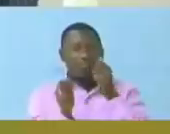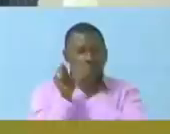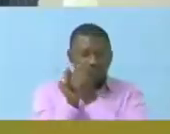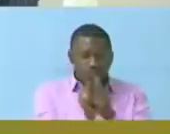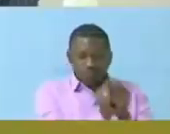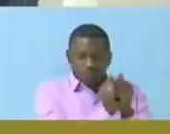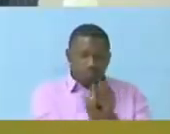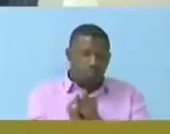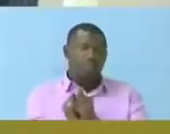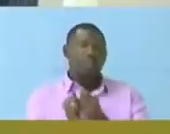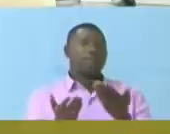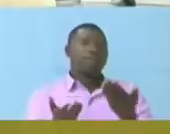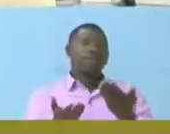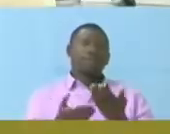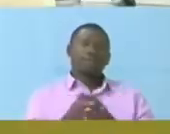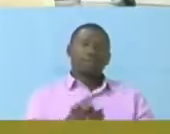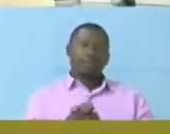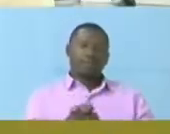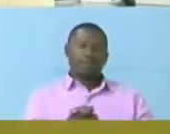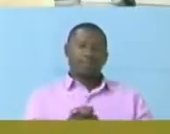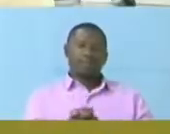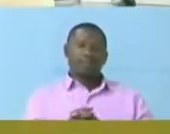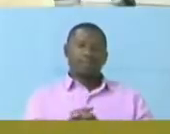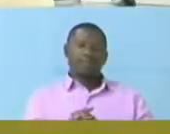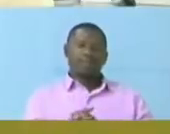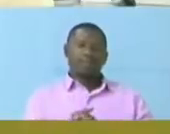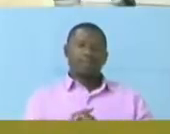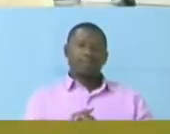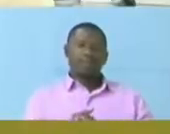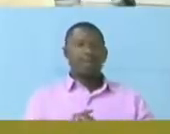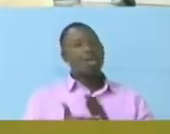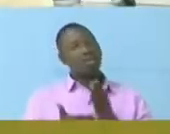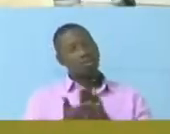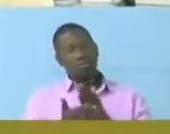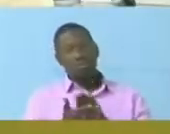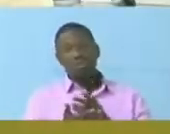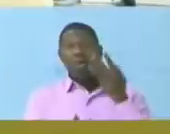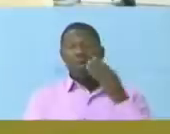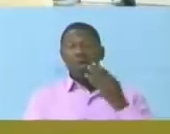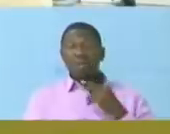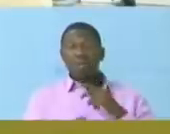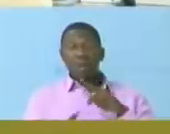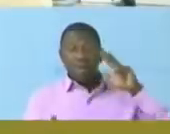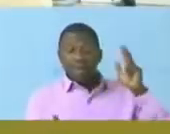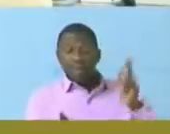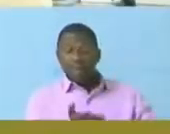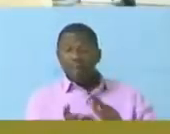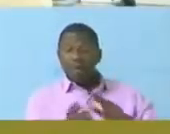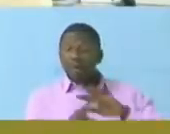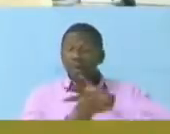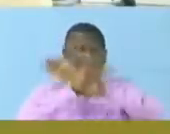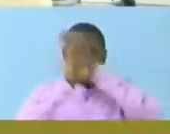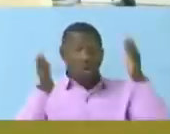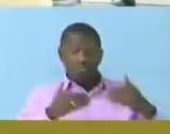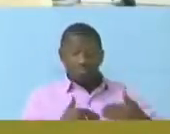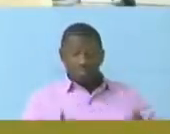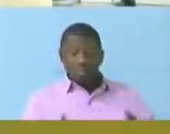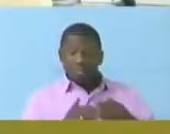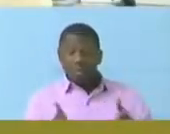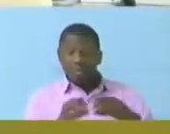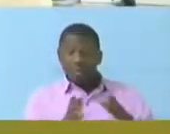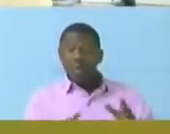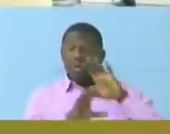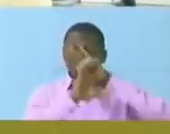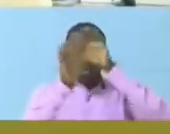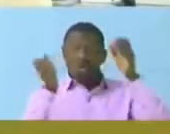ya lon ko masa kunda la maborola. Well, when facts are known now, it's a cover up, definitely, by all circumstances. When you find it in the mole, I know. What can